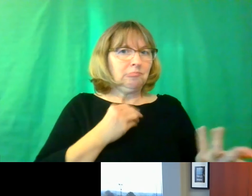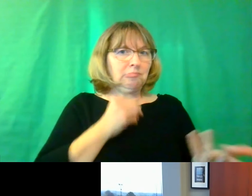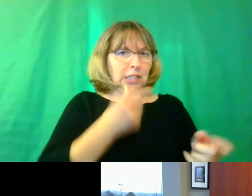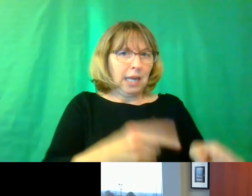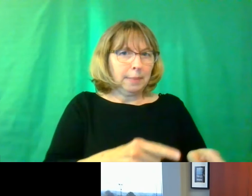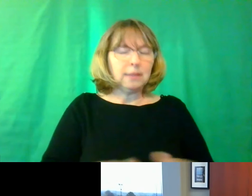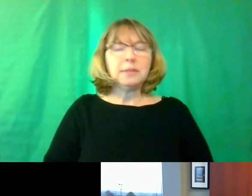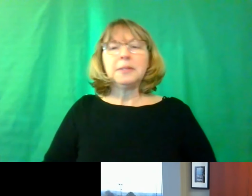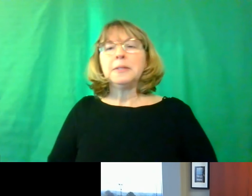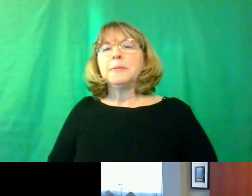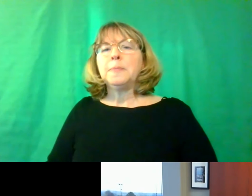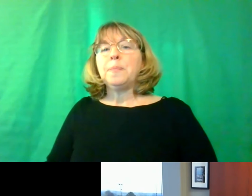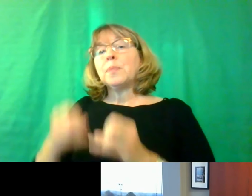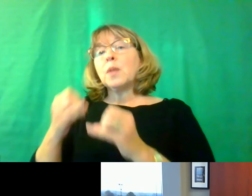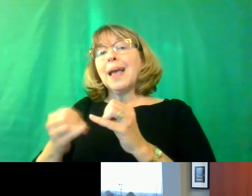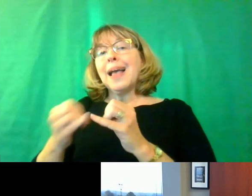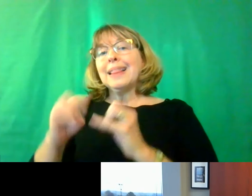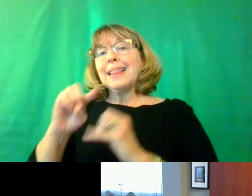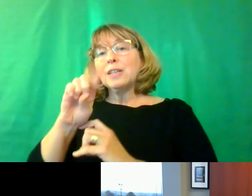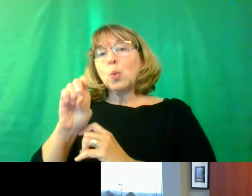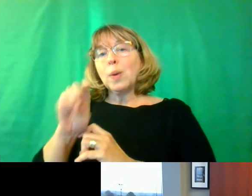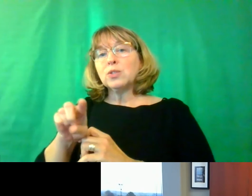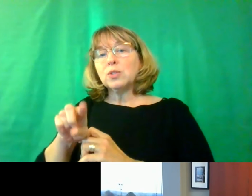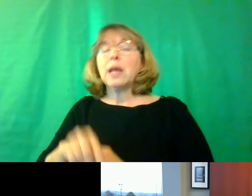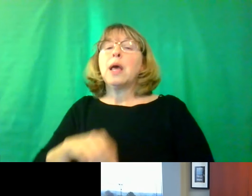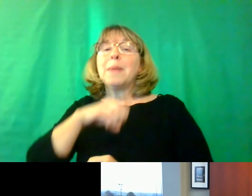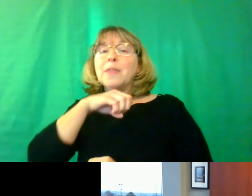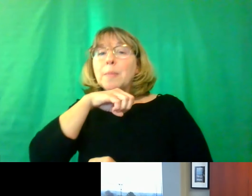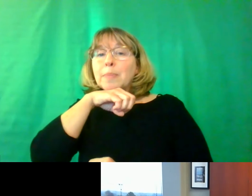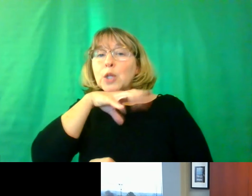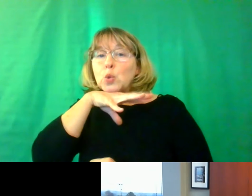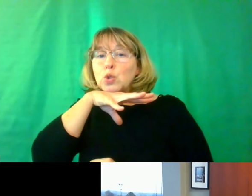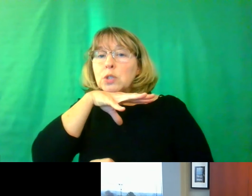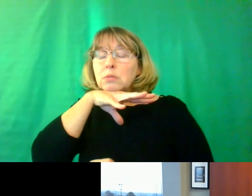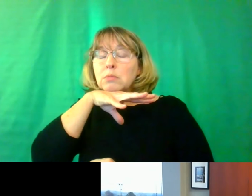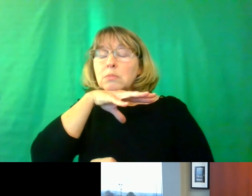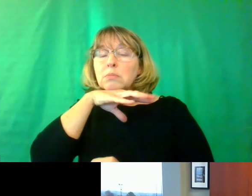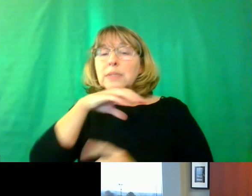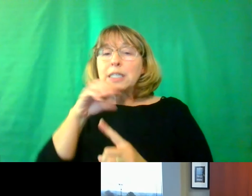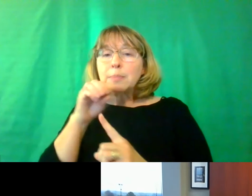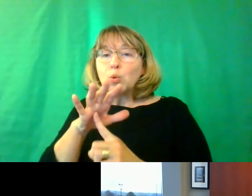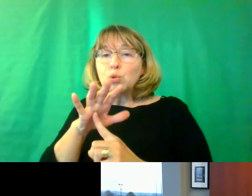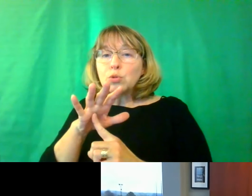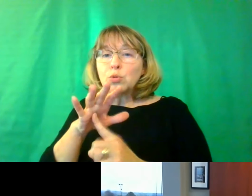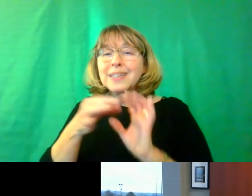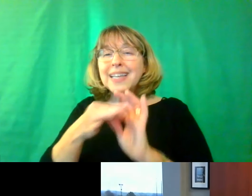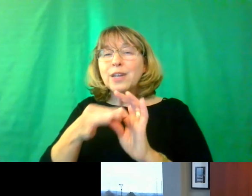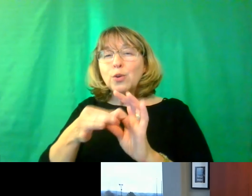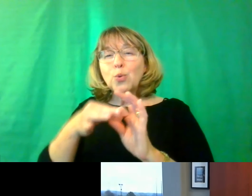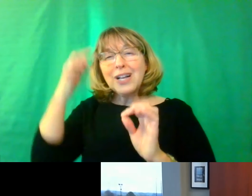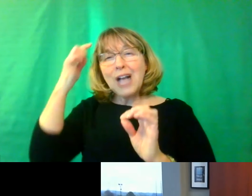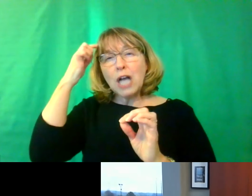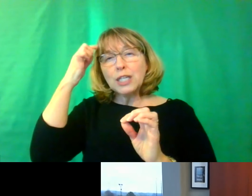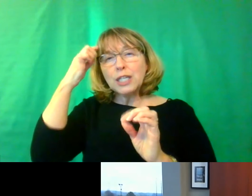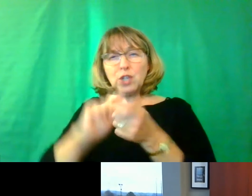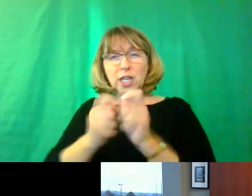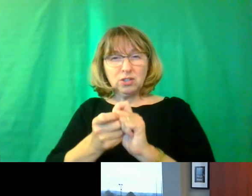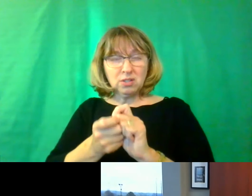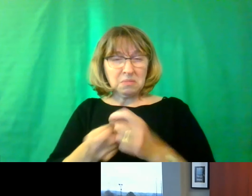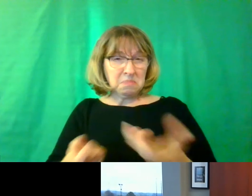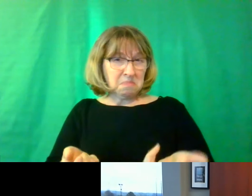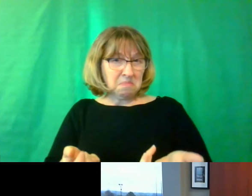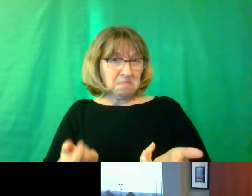on sort of the pollution exposure leading to a lot of these neurocognitive changes. Are there studies that directly show